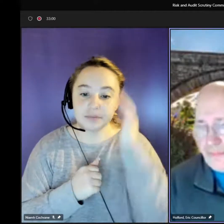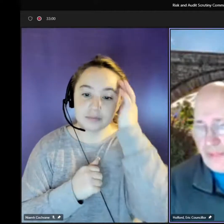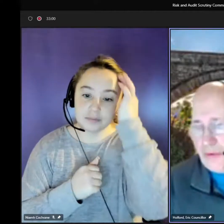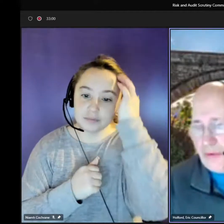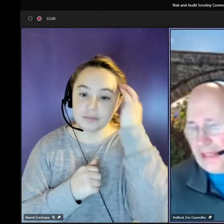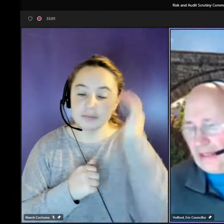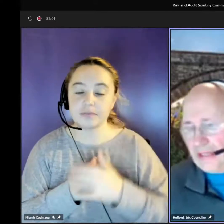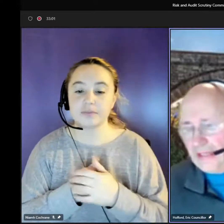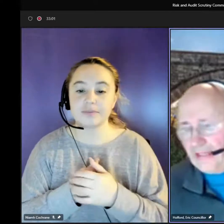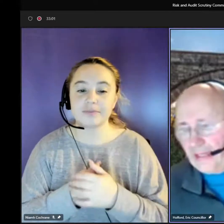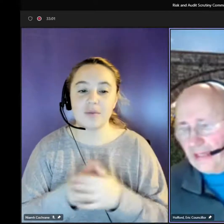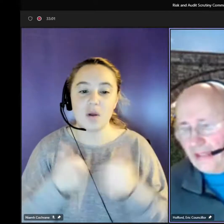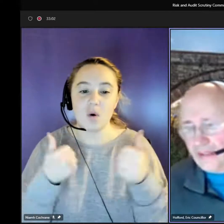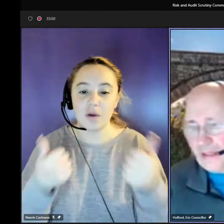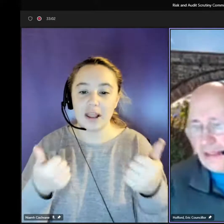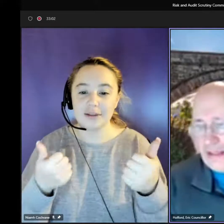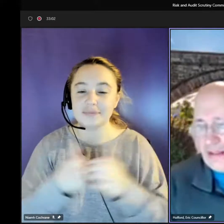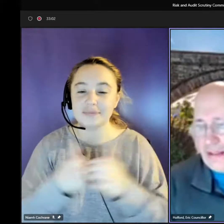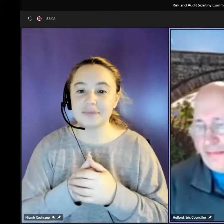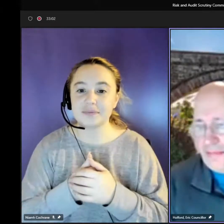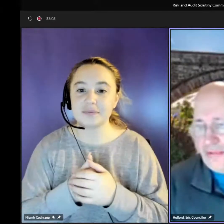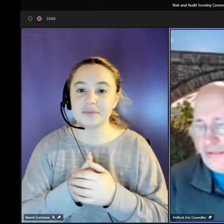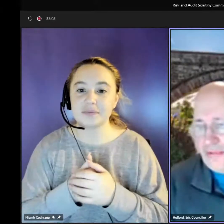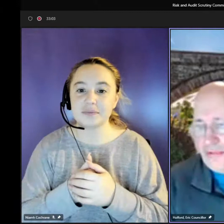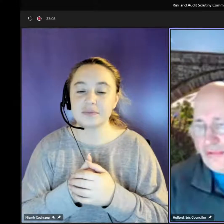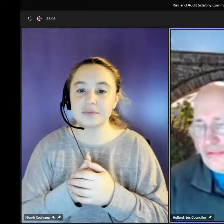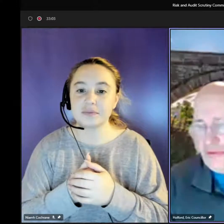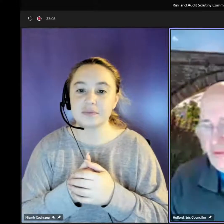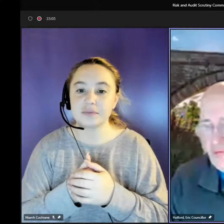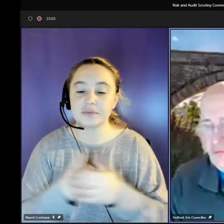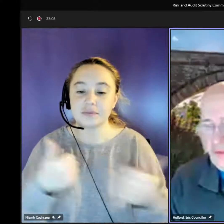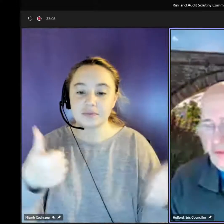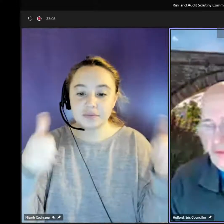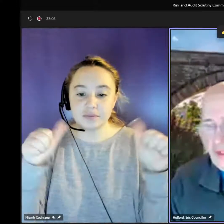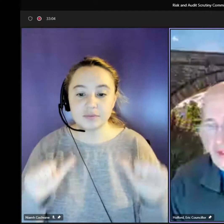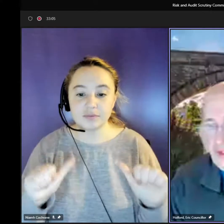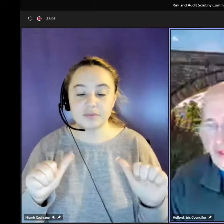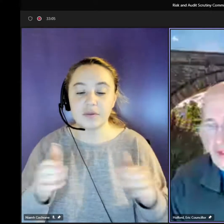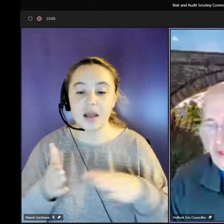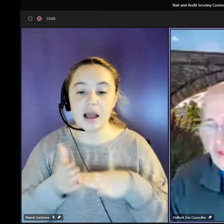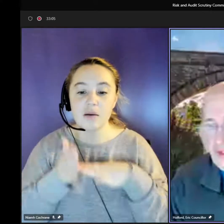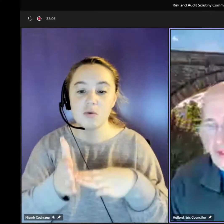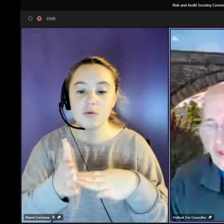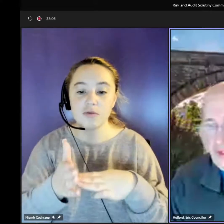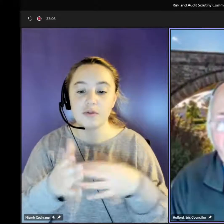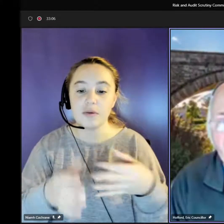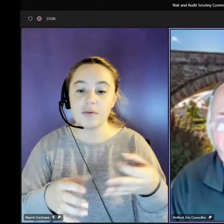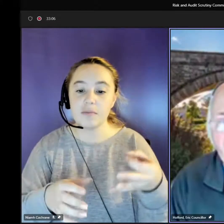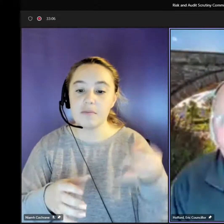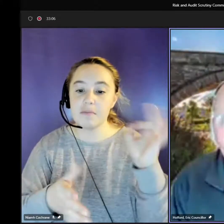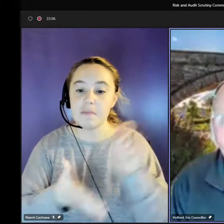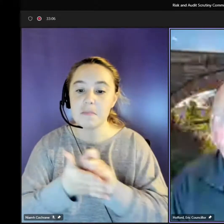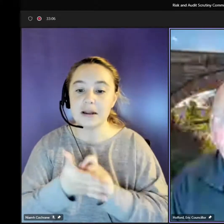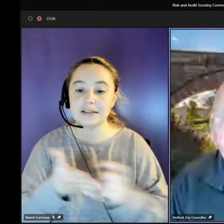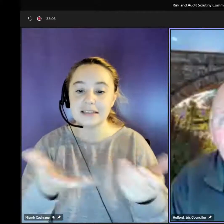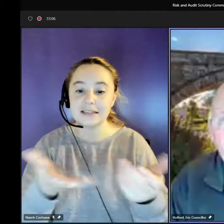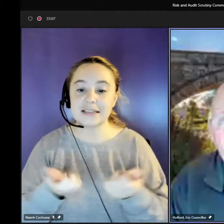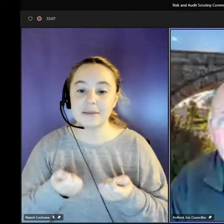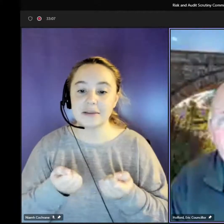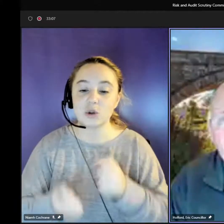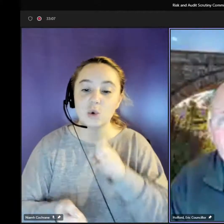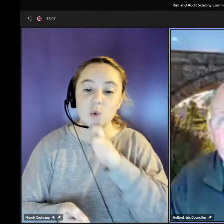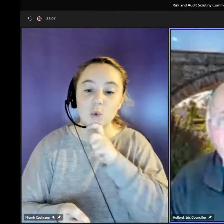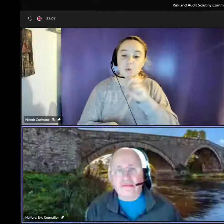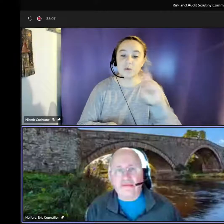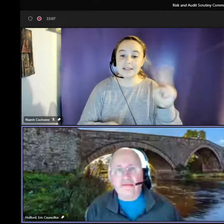Nope. Okay, in that case, I move these to be accepted as a correct record. Can I have a seconder,